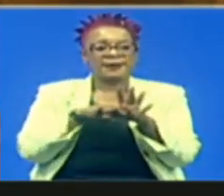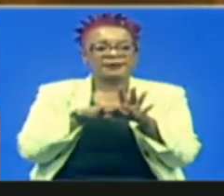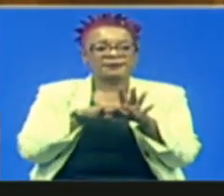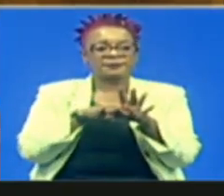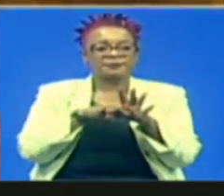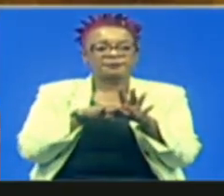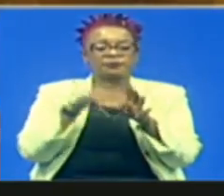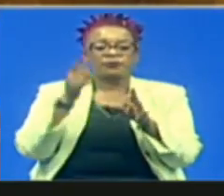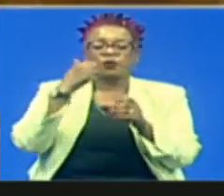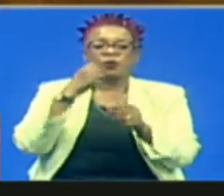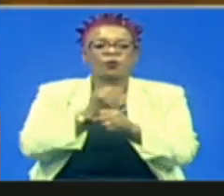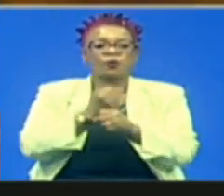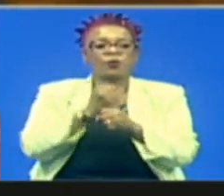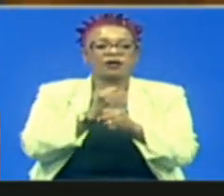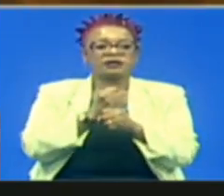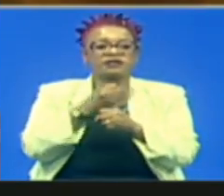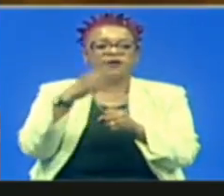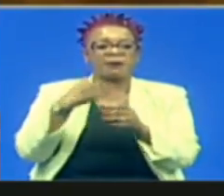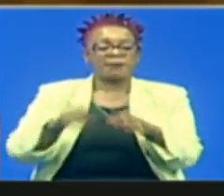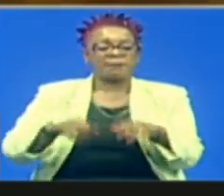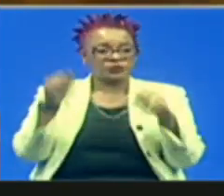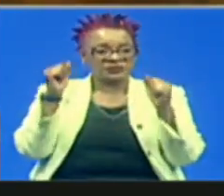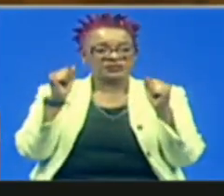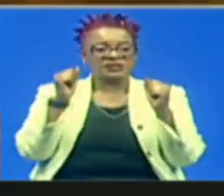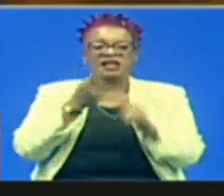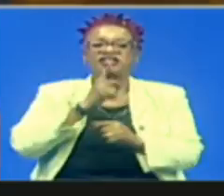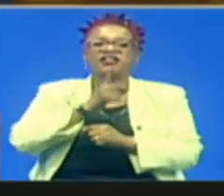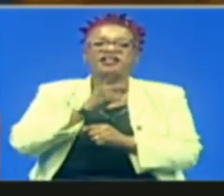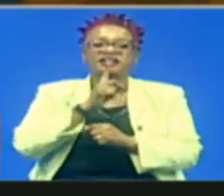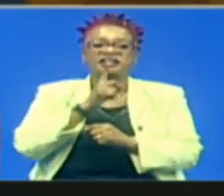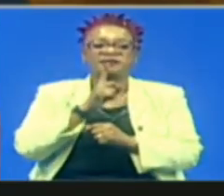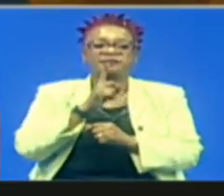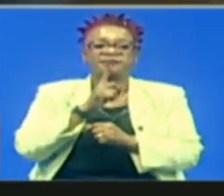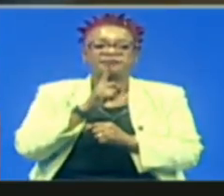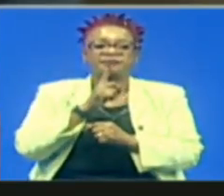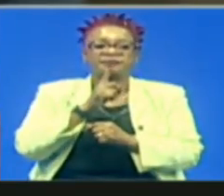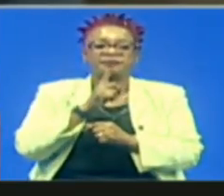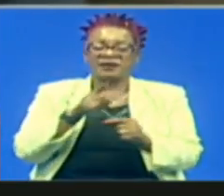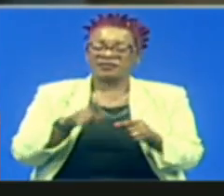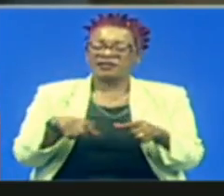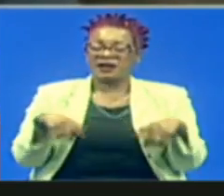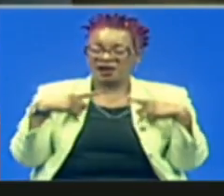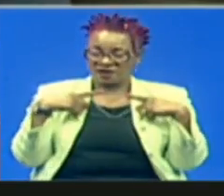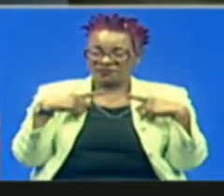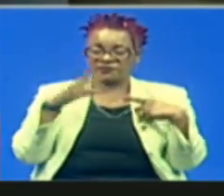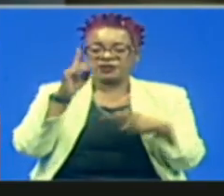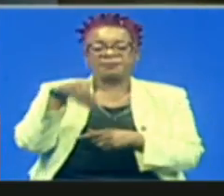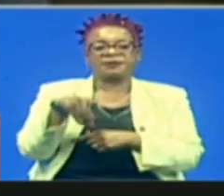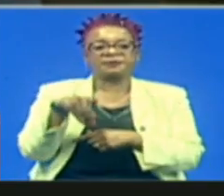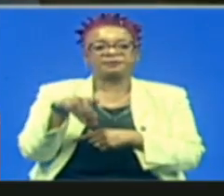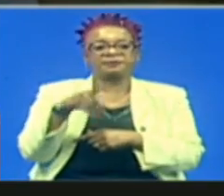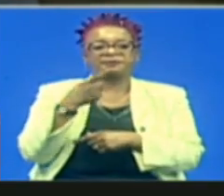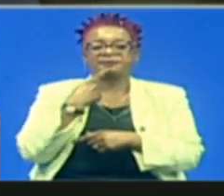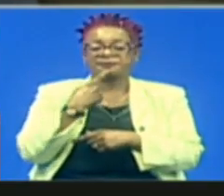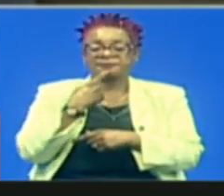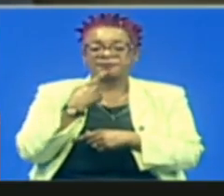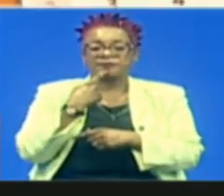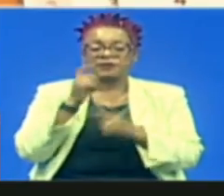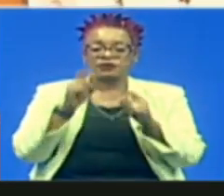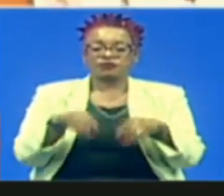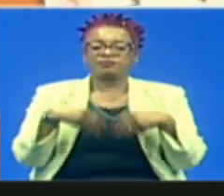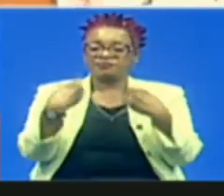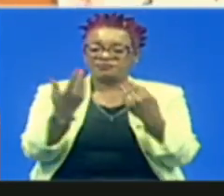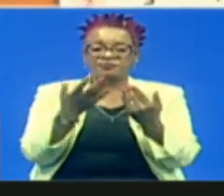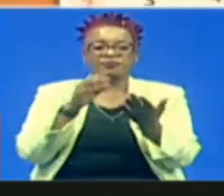a member who works for my bosses has actually threatened the life of the deputy president. Itumbi claims he was told to admit to authoring and